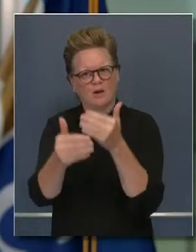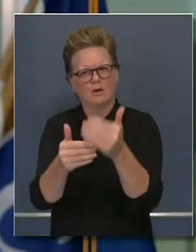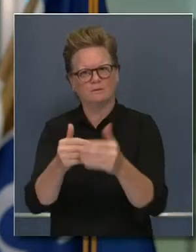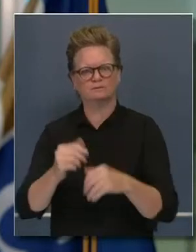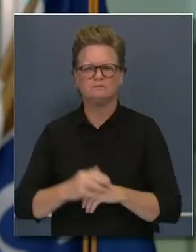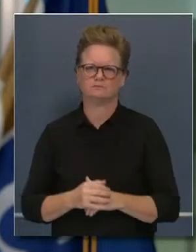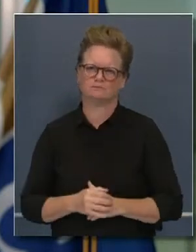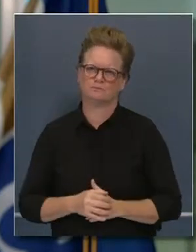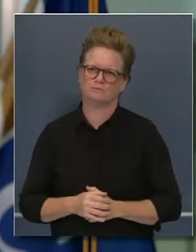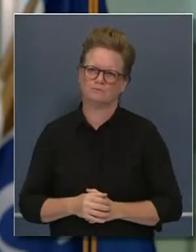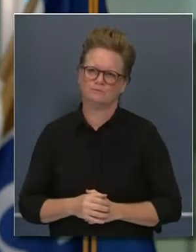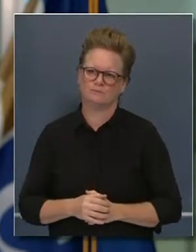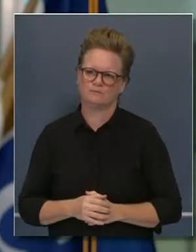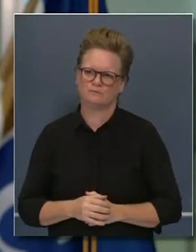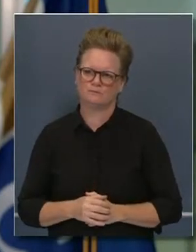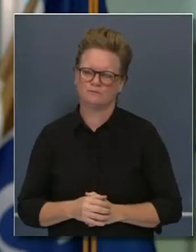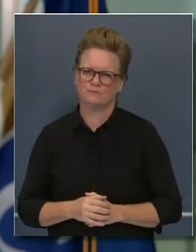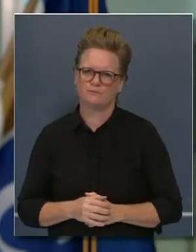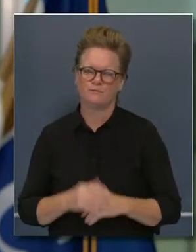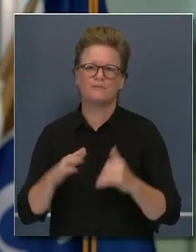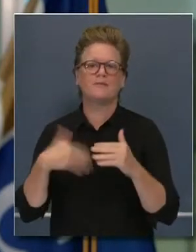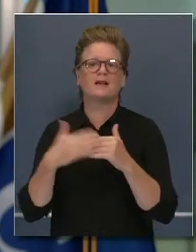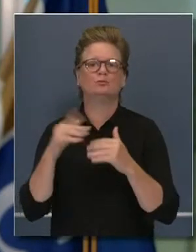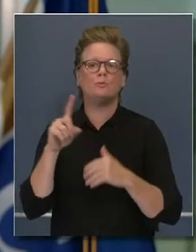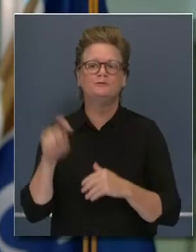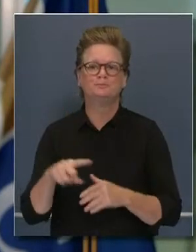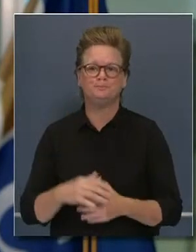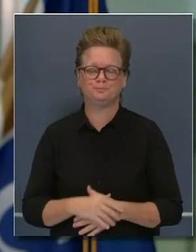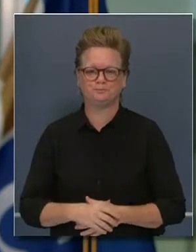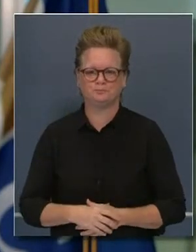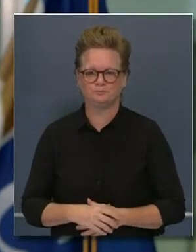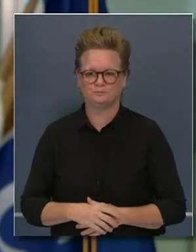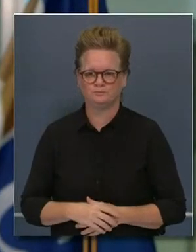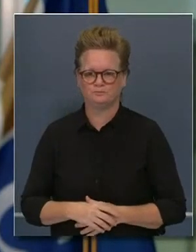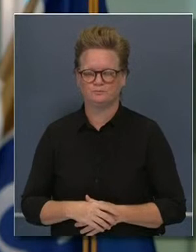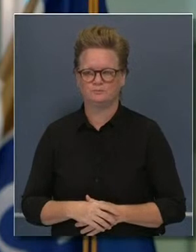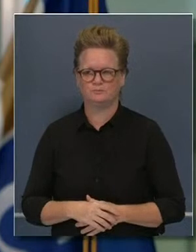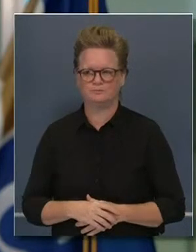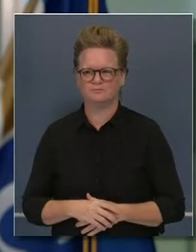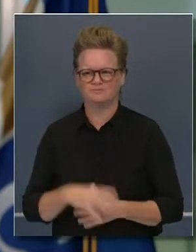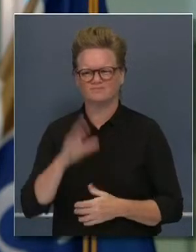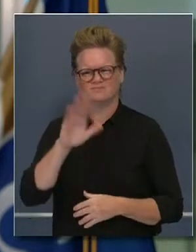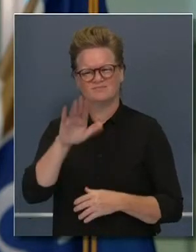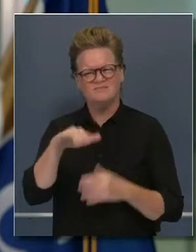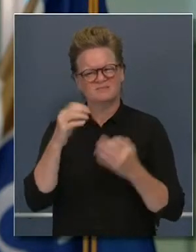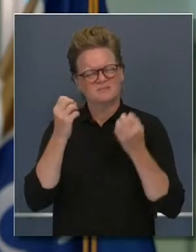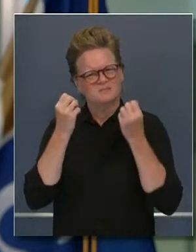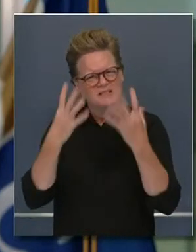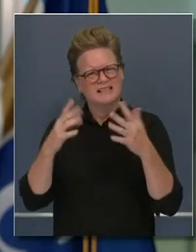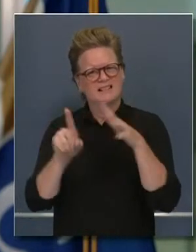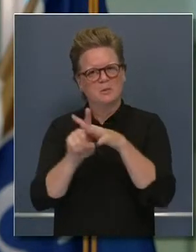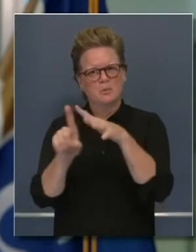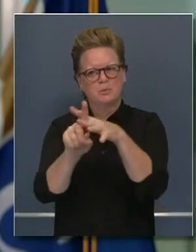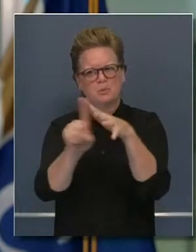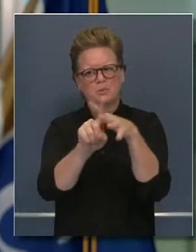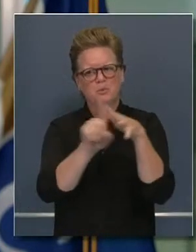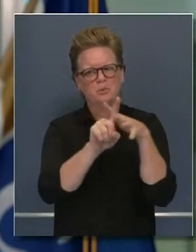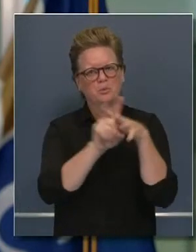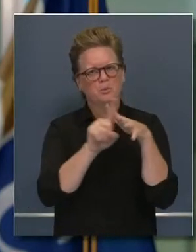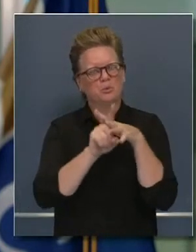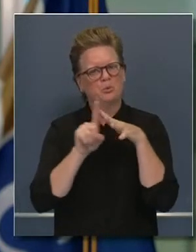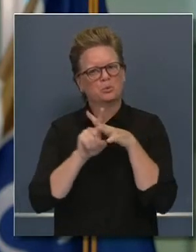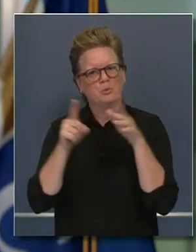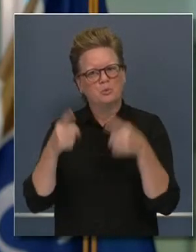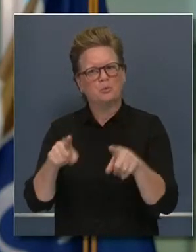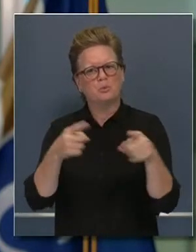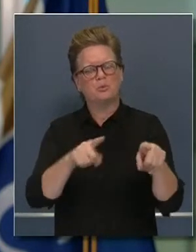Thank you, Governor. There are so many crises right now and competing demands from these co-occurring crises slamming the state of